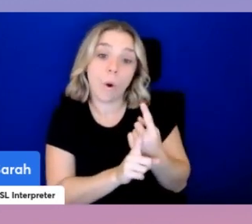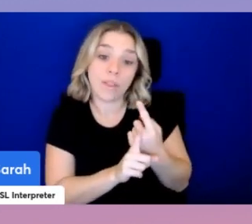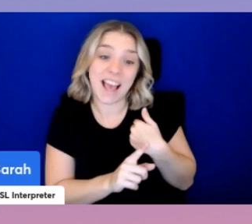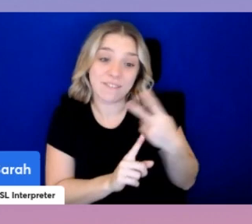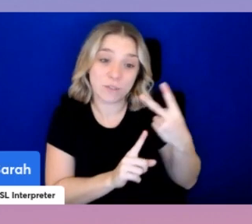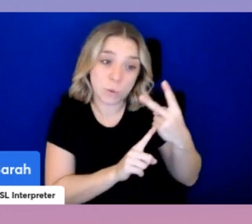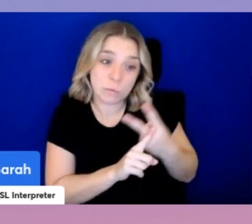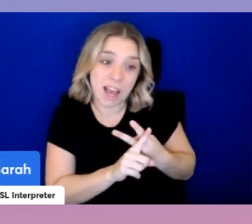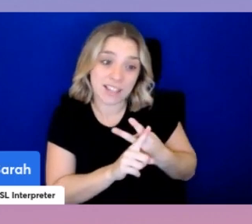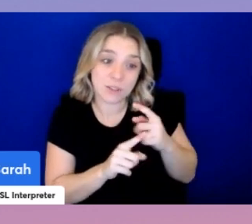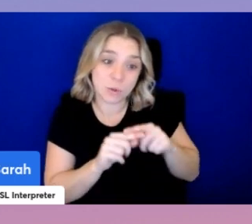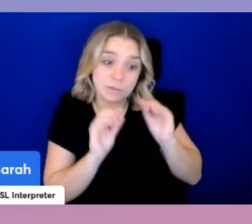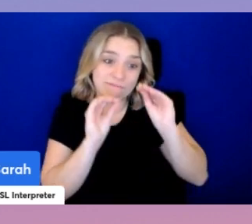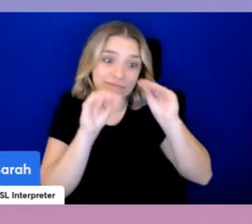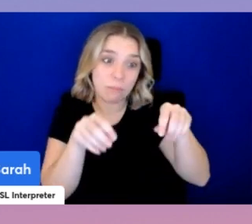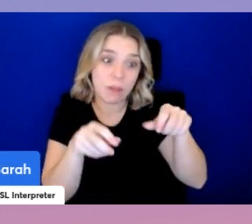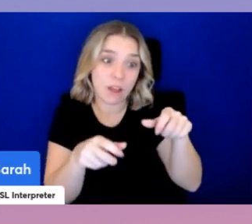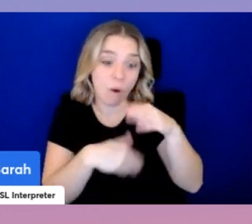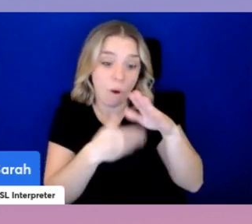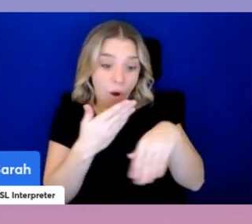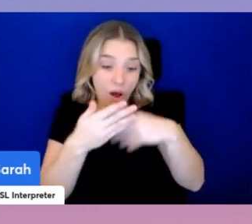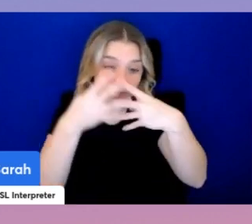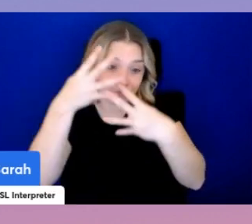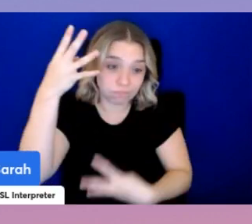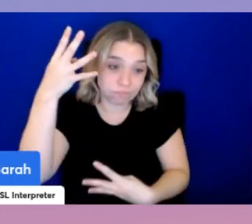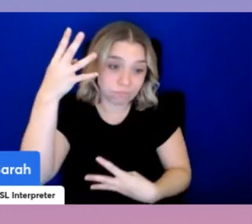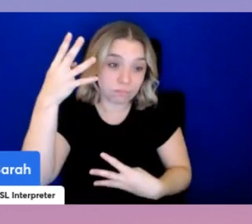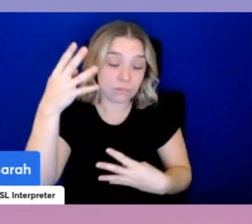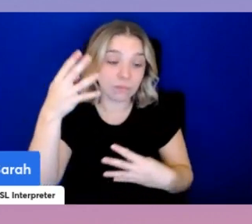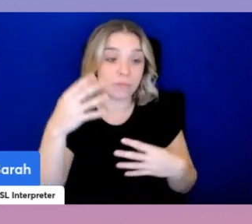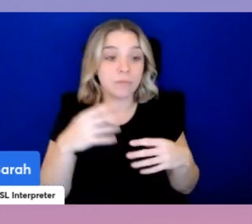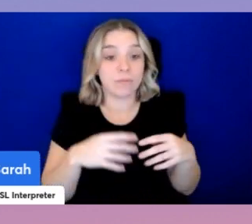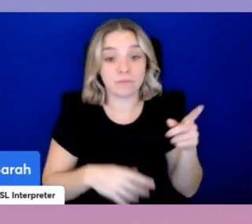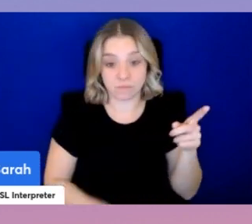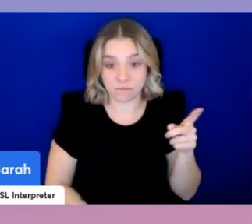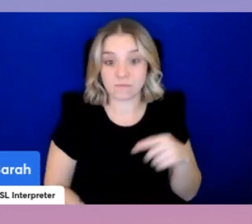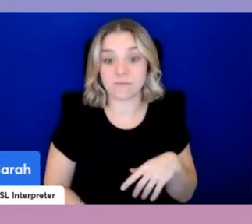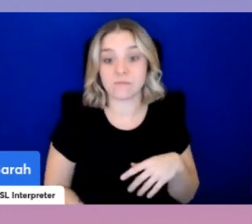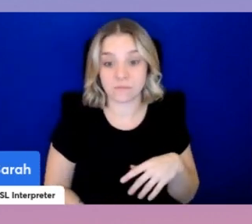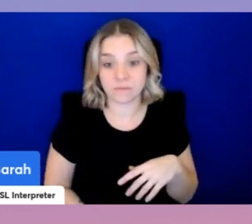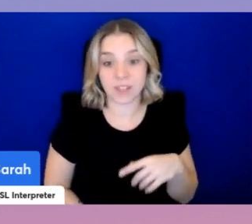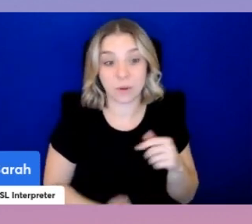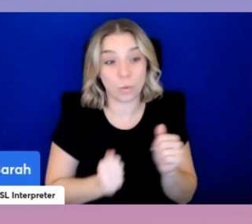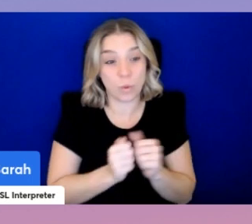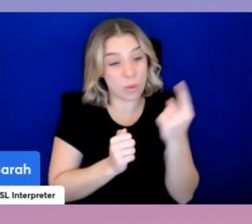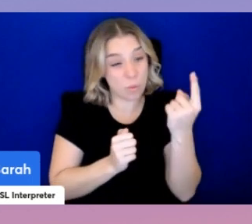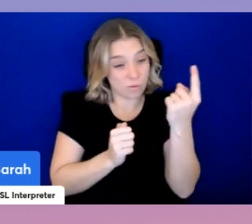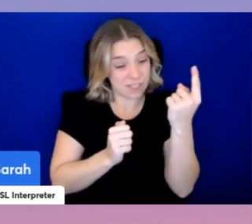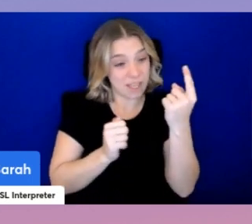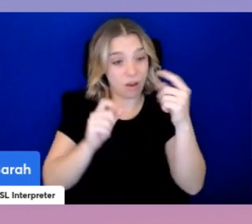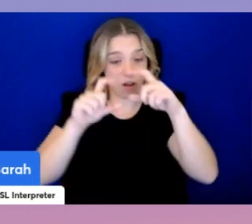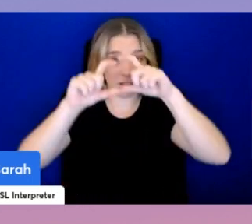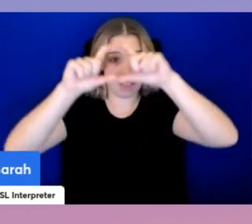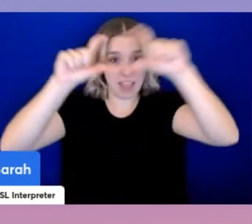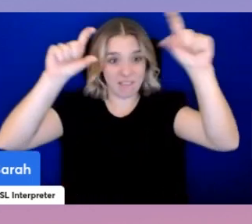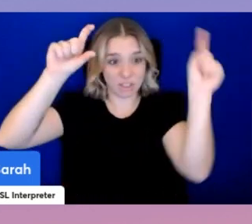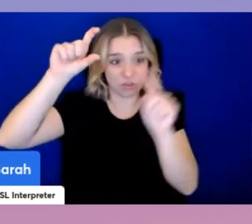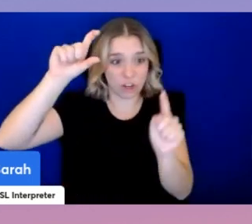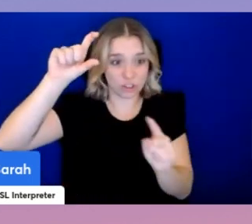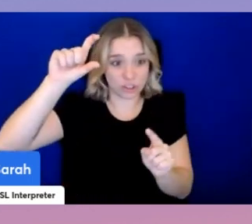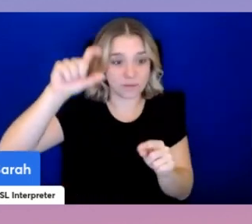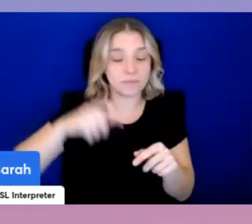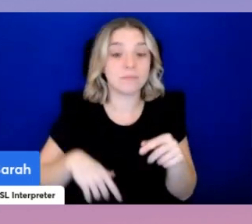this, and with the single infrastructure engineer who did it. But we did it anyway,